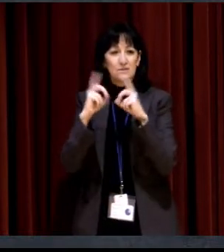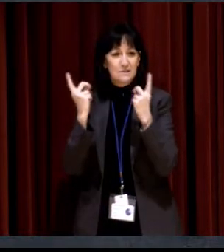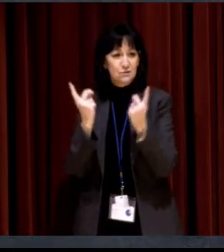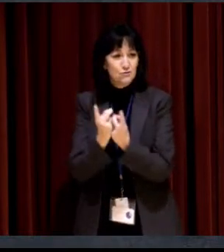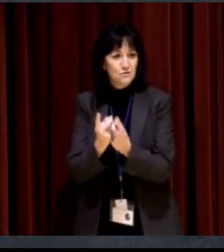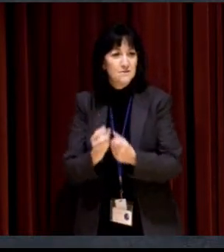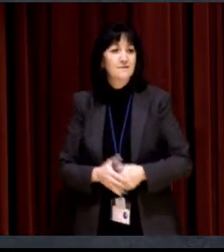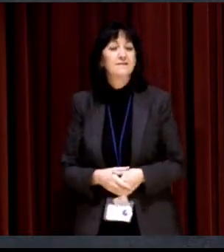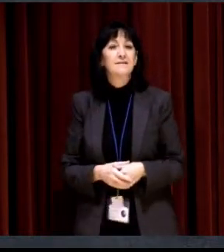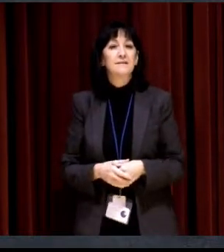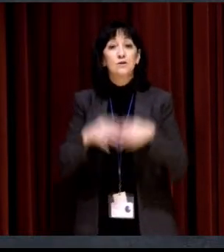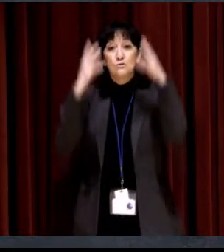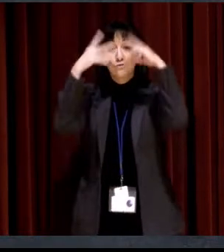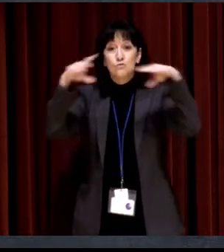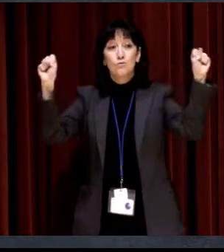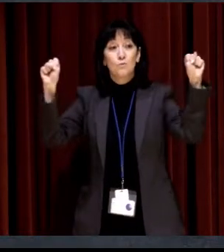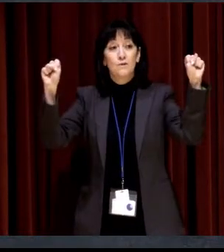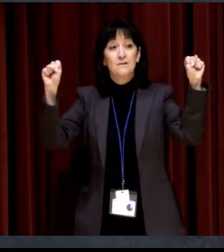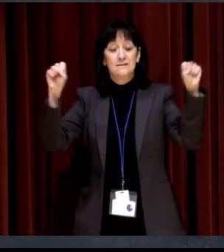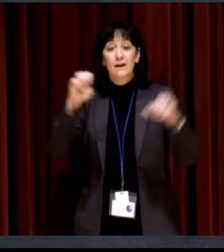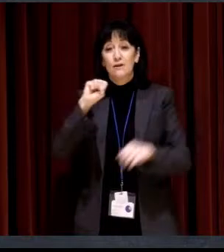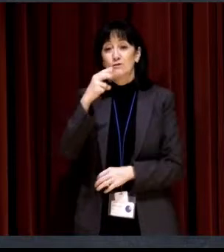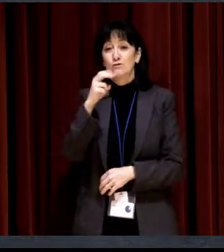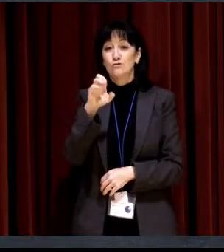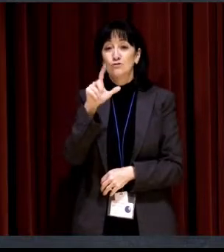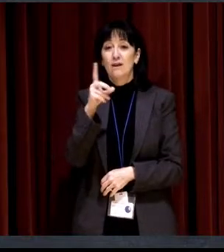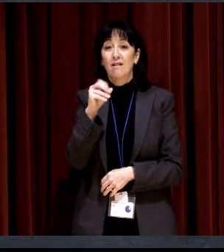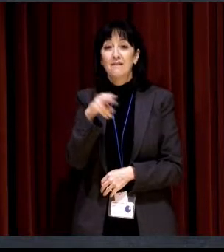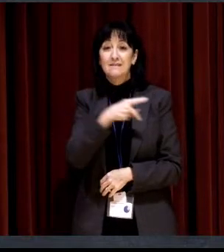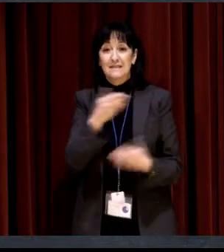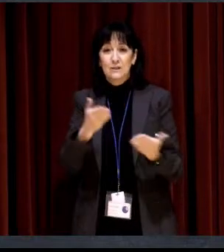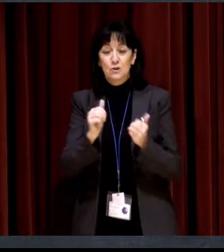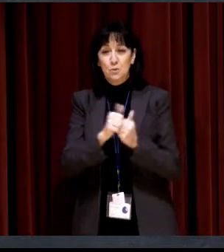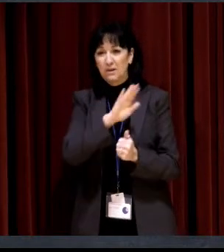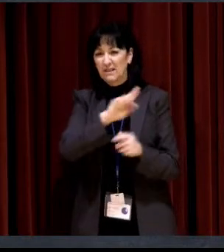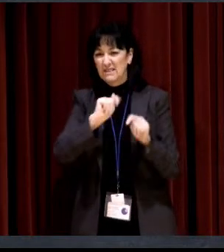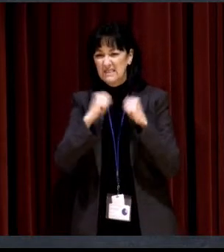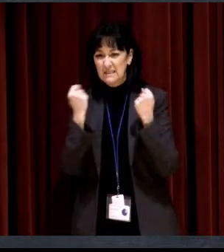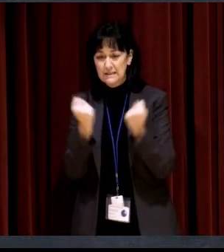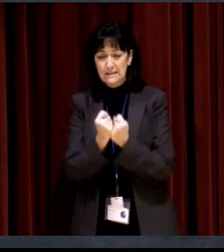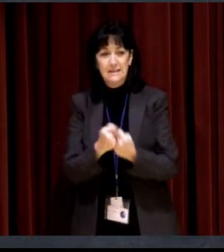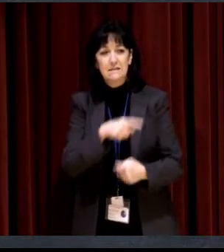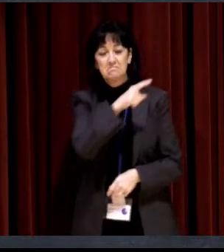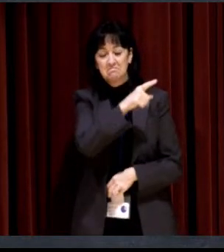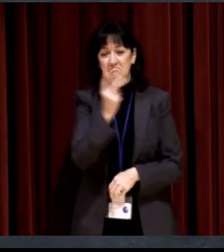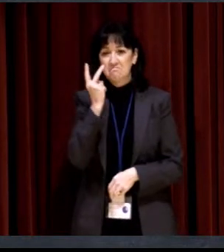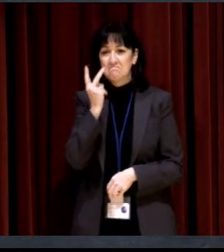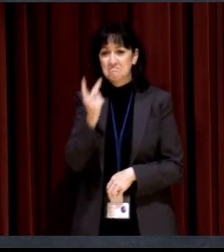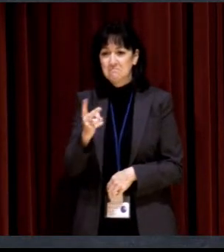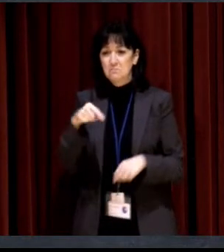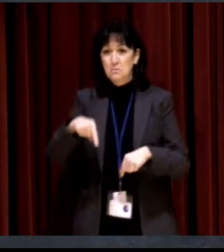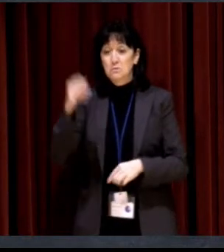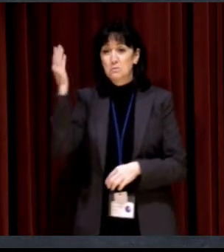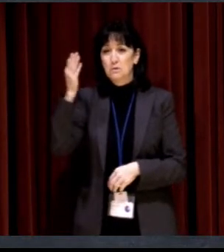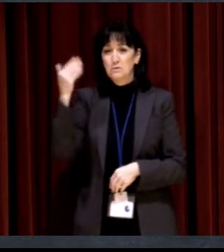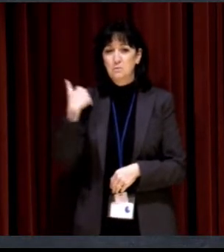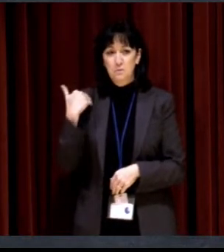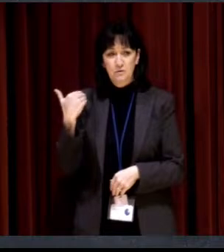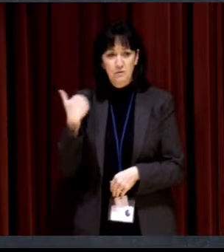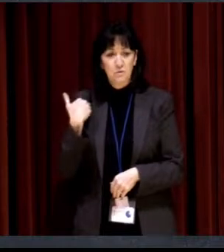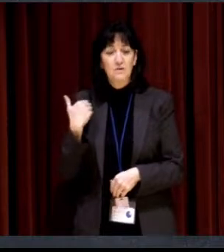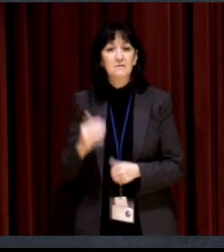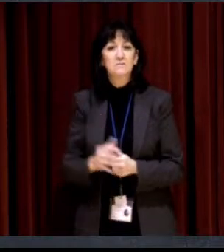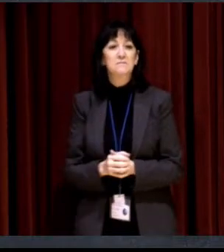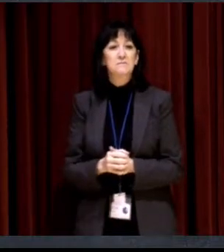team. Thanks for joining us. You've seen this presentation before. Jim Simmons is with us, who's the director